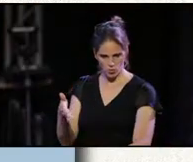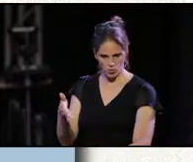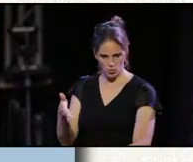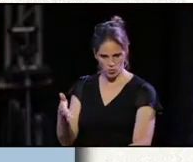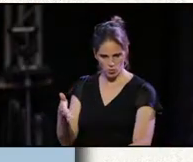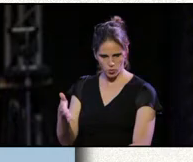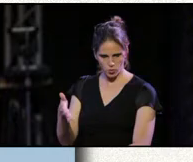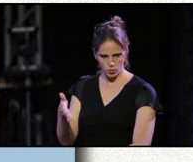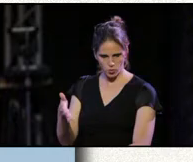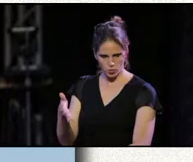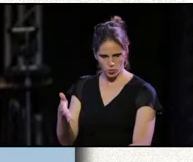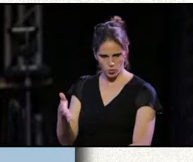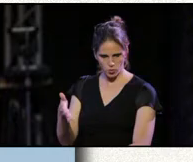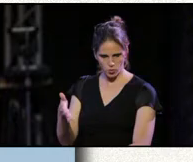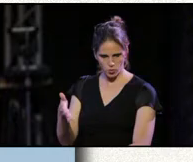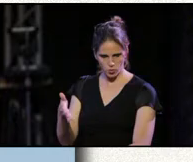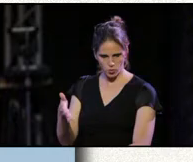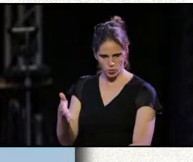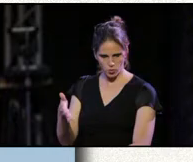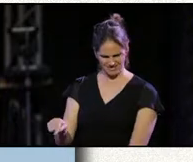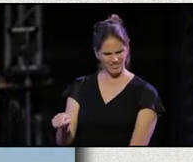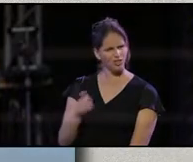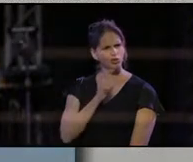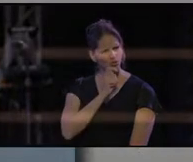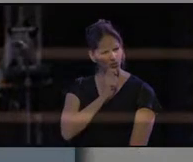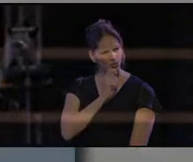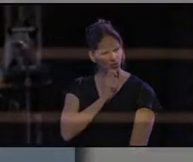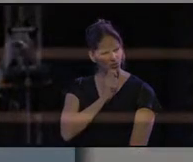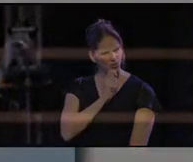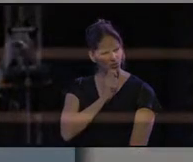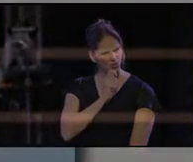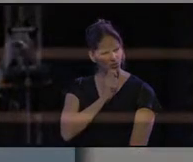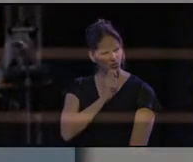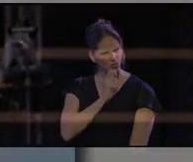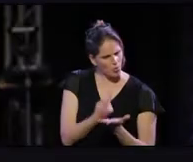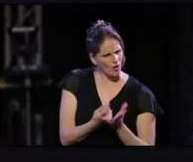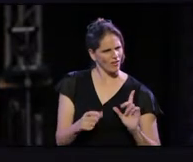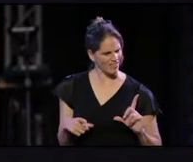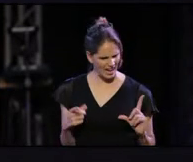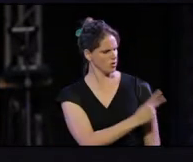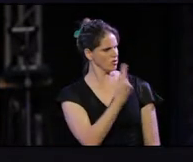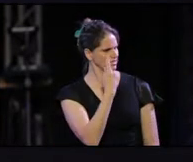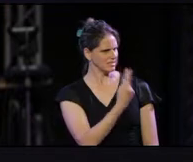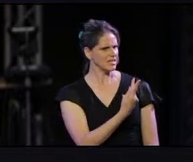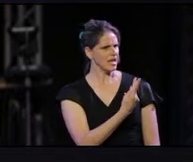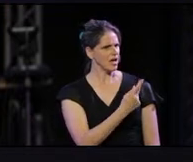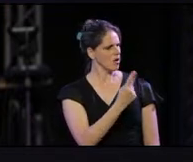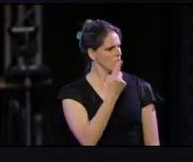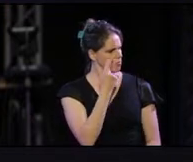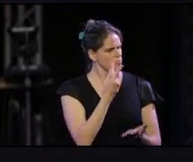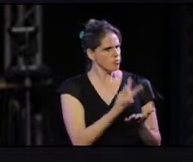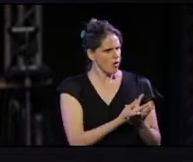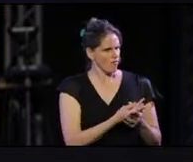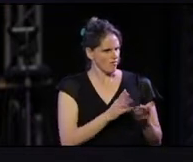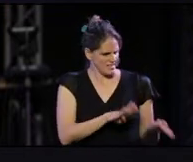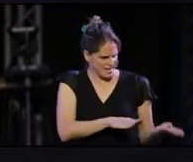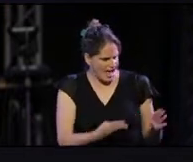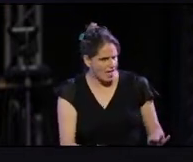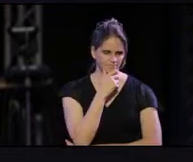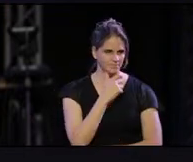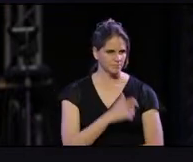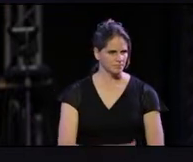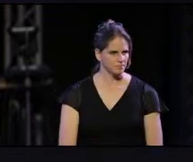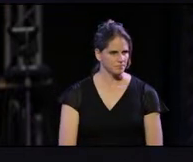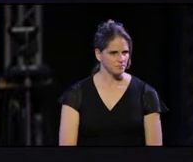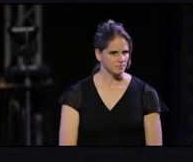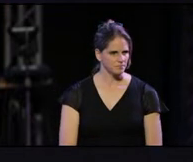Isn't really proof of life. It's like a cross. It's proof of a lot of things, but just on its